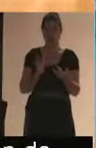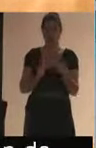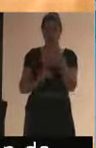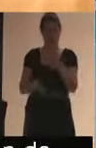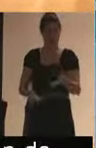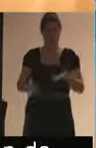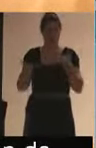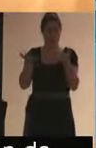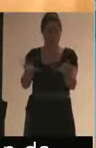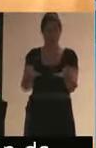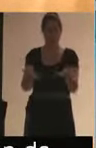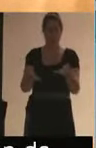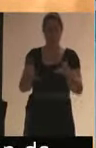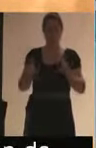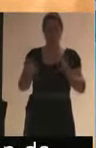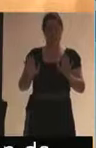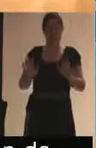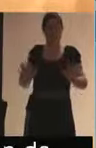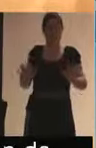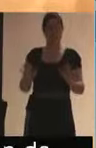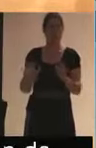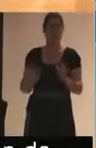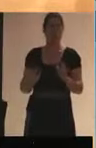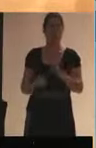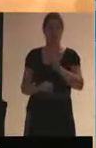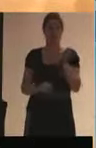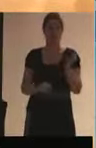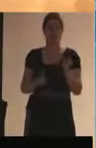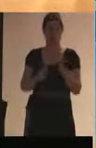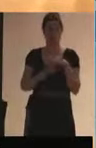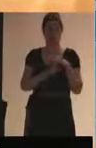So this is technology which is now available,